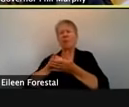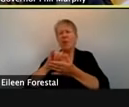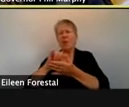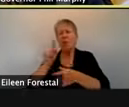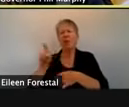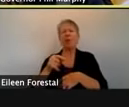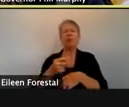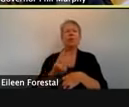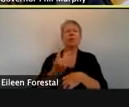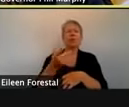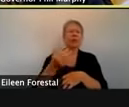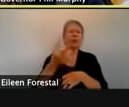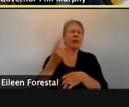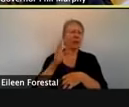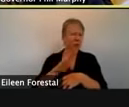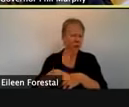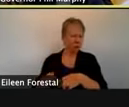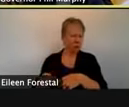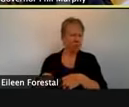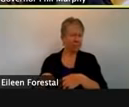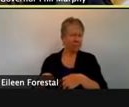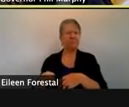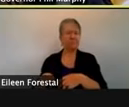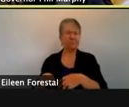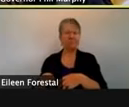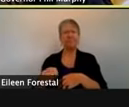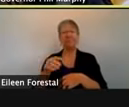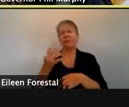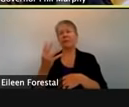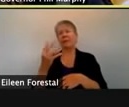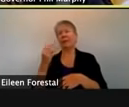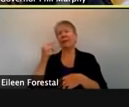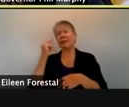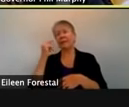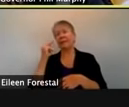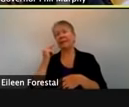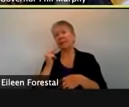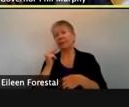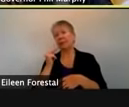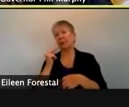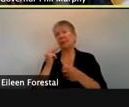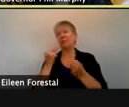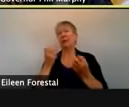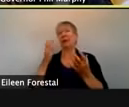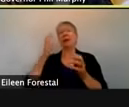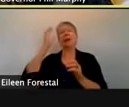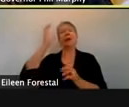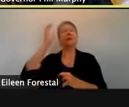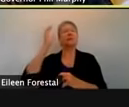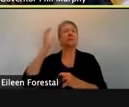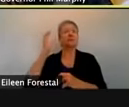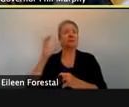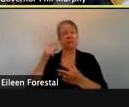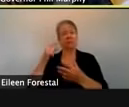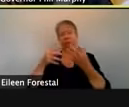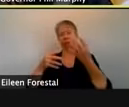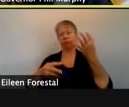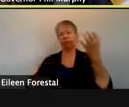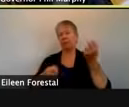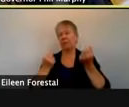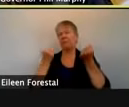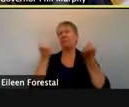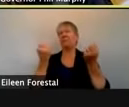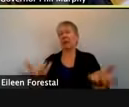also leaves behind 4 nieces and nephews and many cousins. And of course, he leaves behind many dear friends and